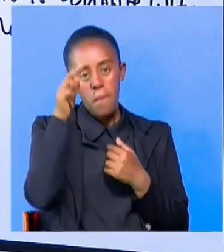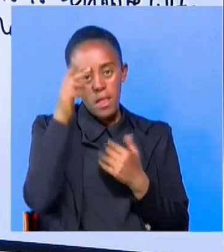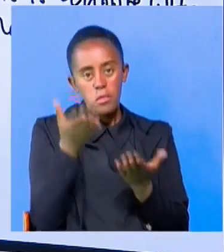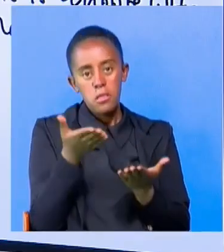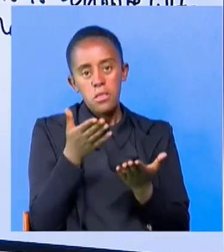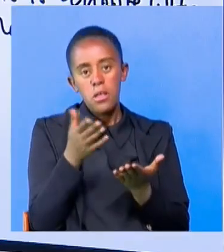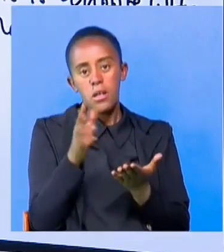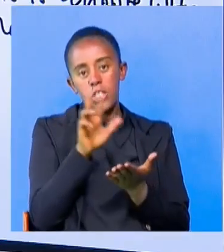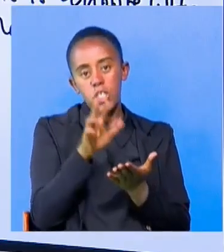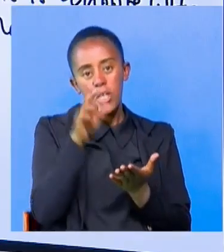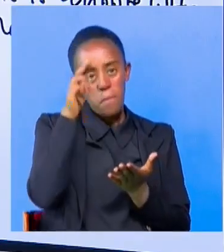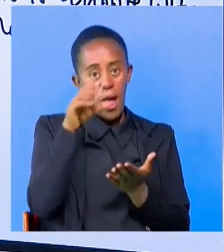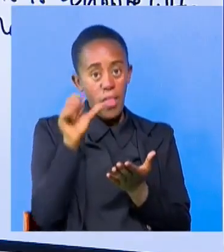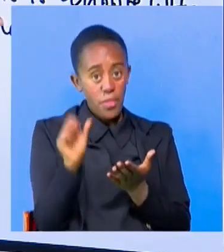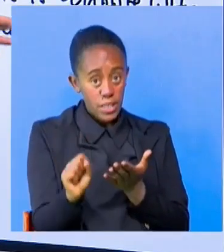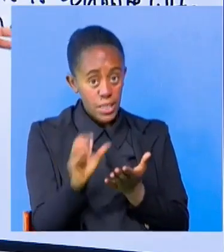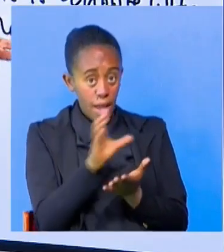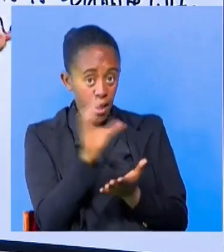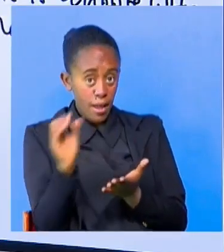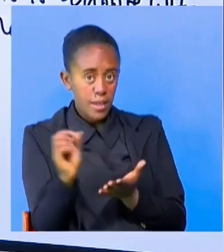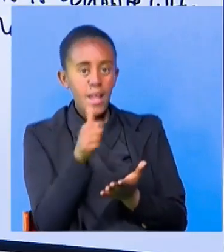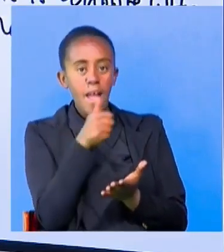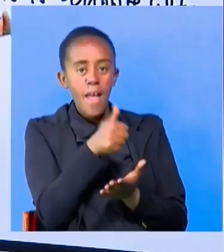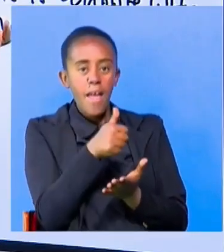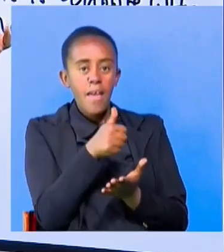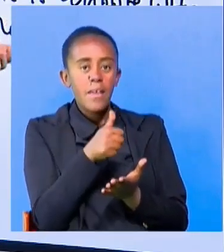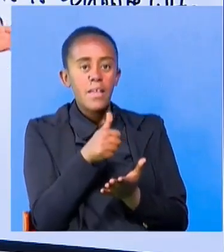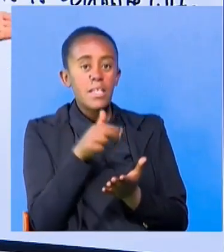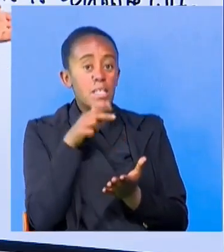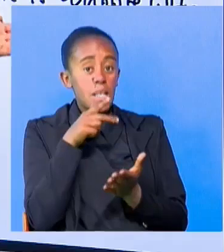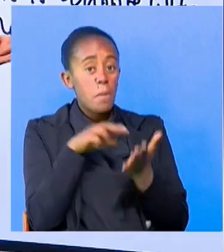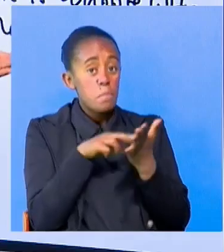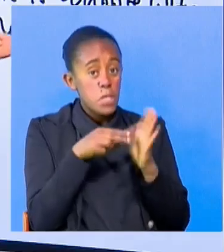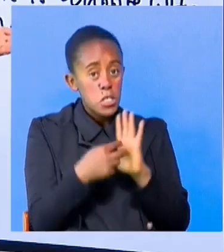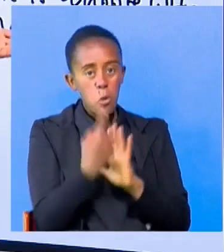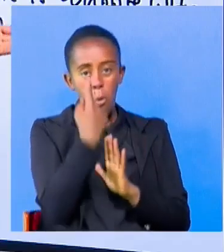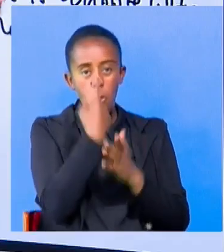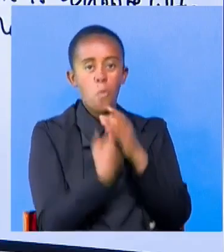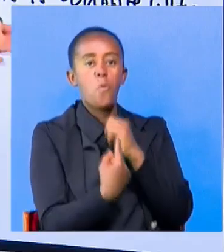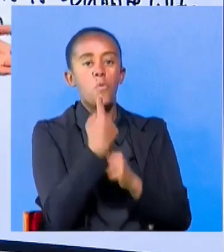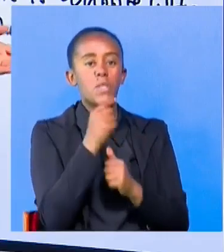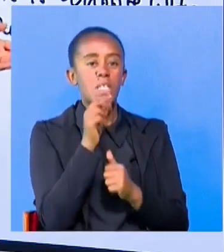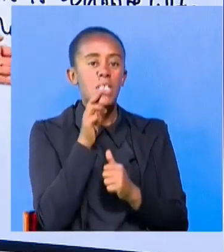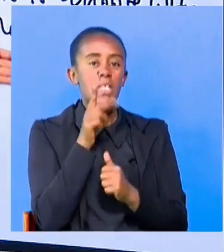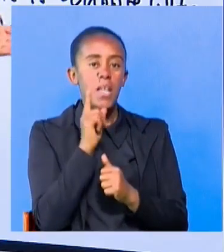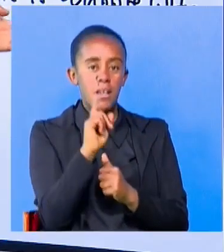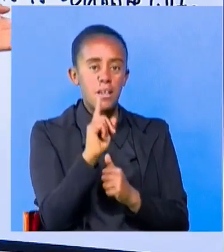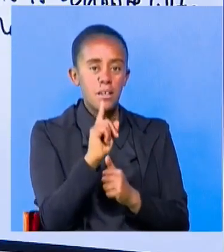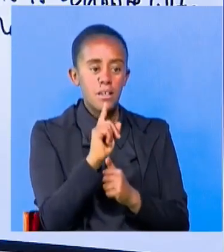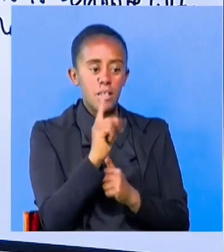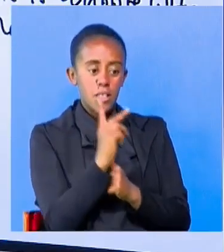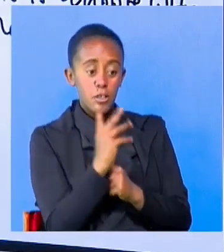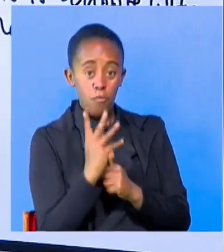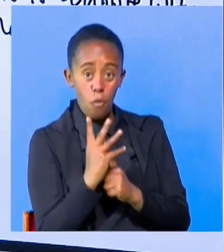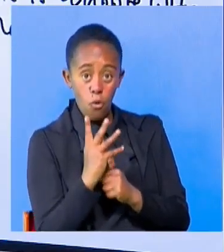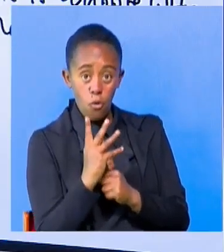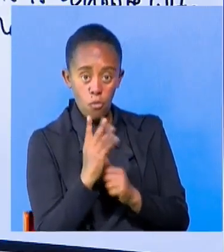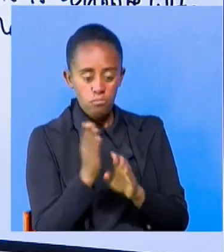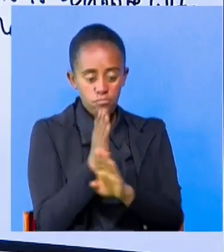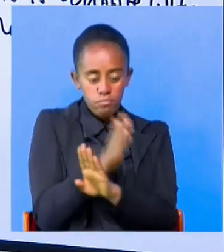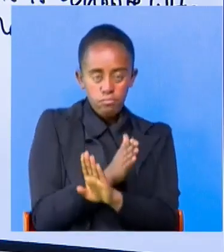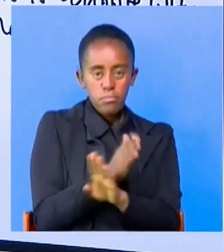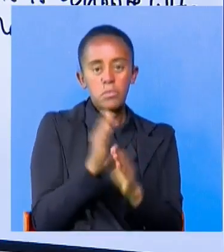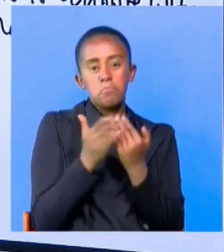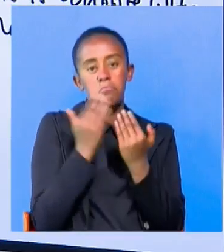can say 3 brothers. And a sister means 1 sister, okay? If you have 3 sisters or 4 sisters, you can add the number